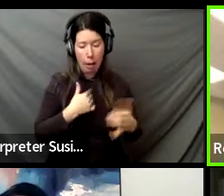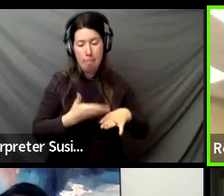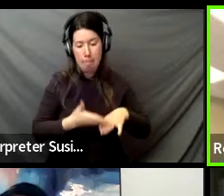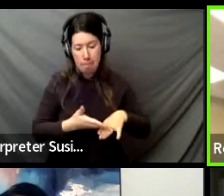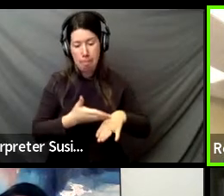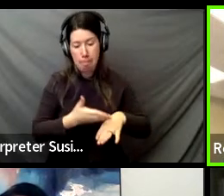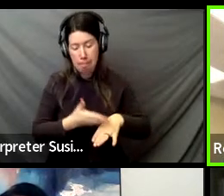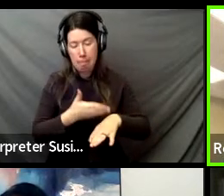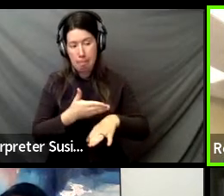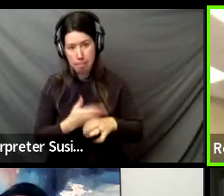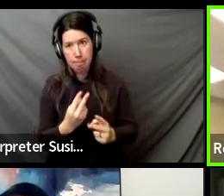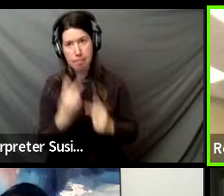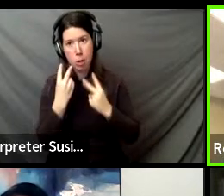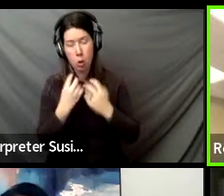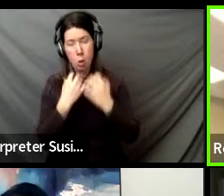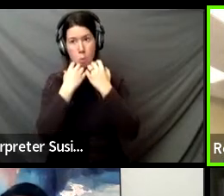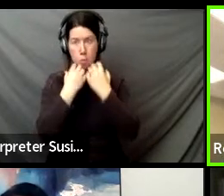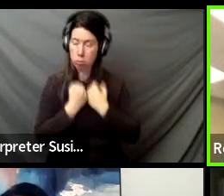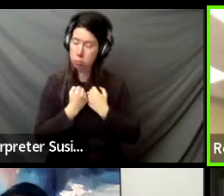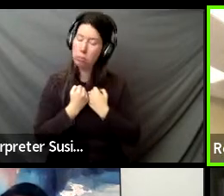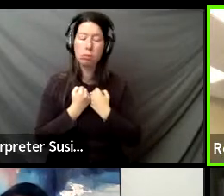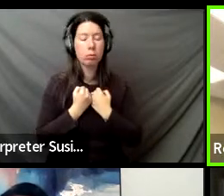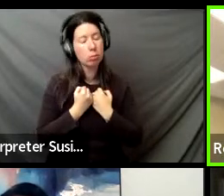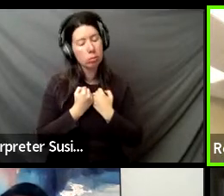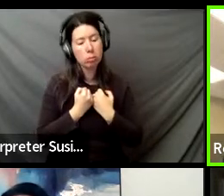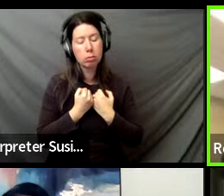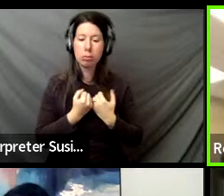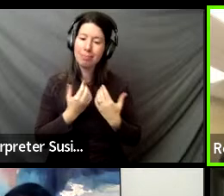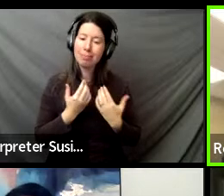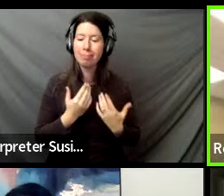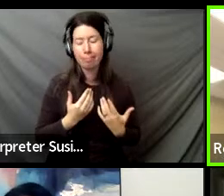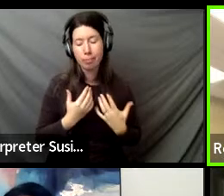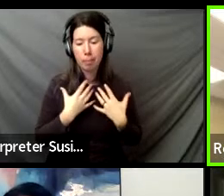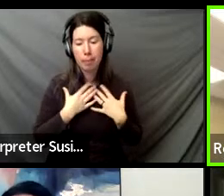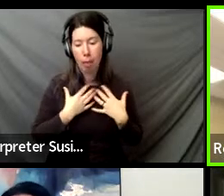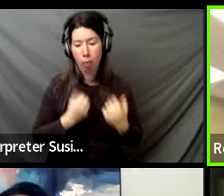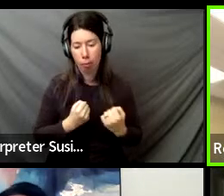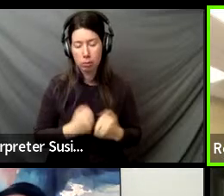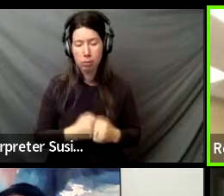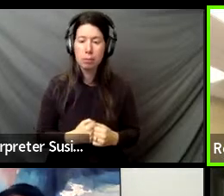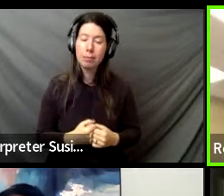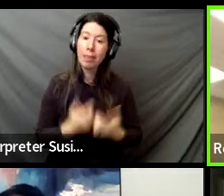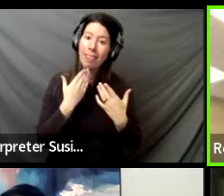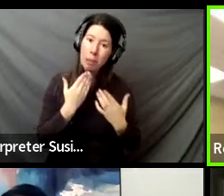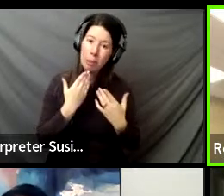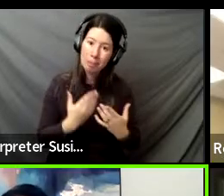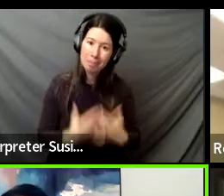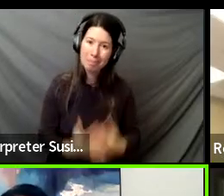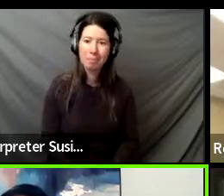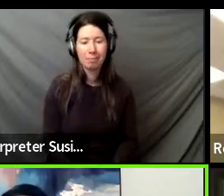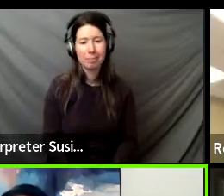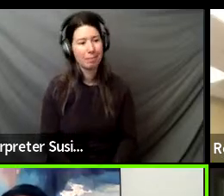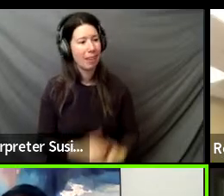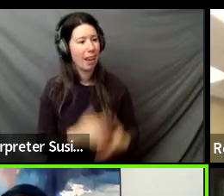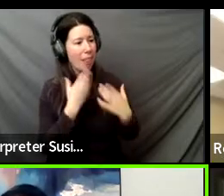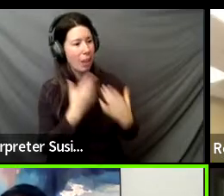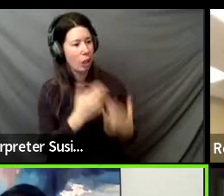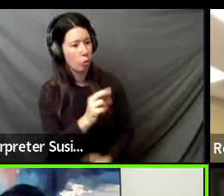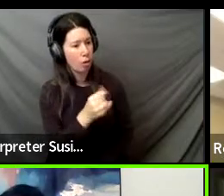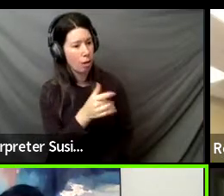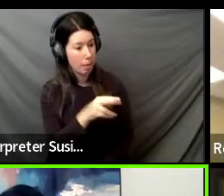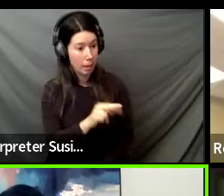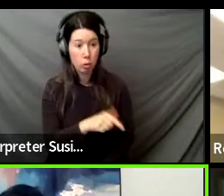be very grateful for all of those, and I am. So thank you. Thank you, Robin. Ryan?